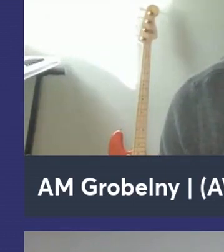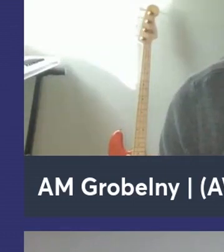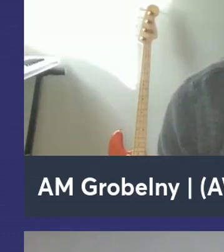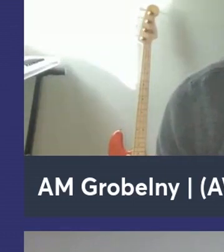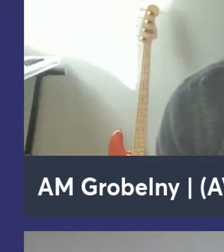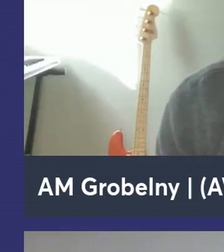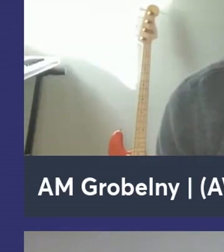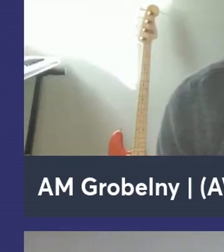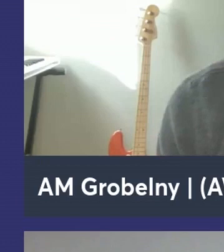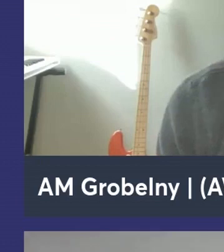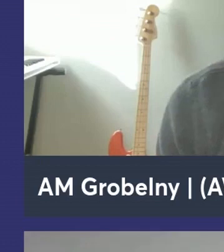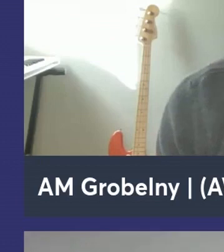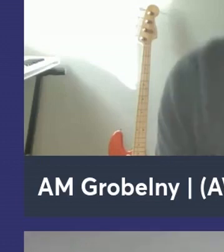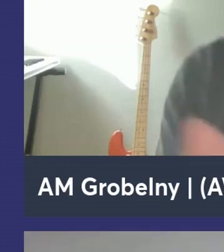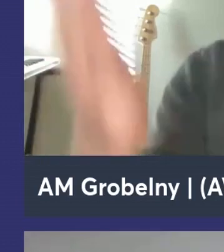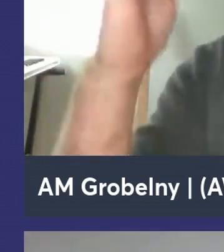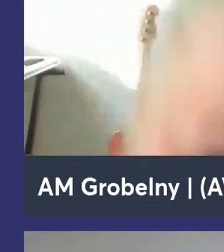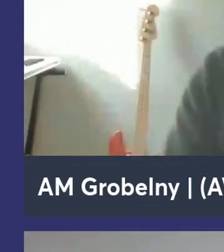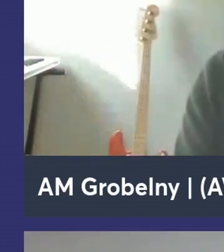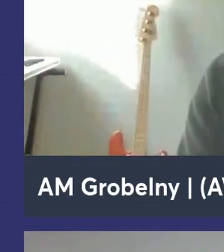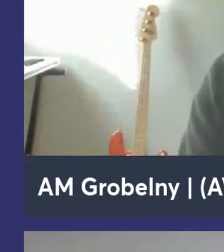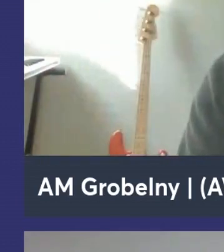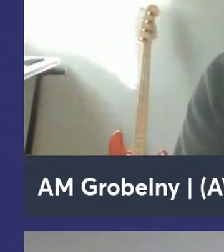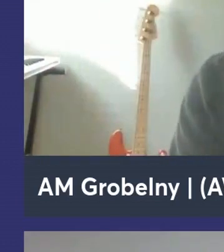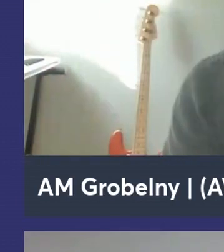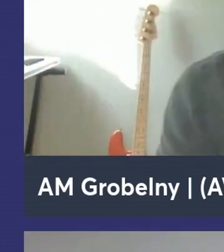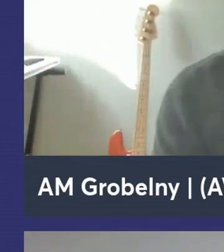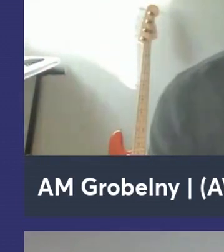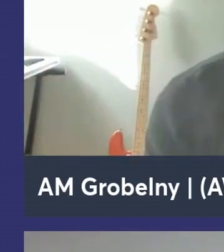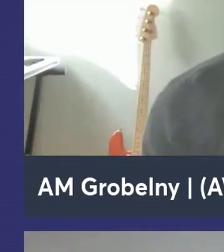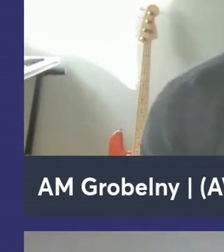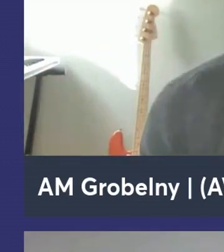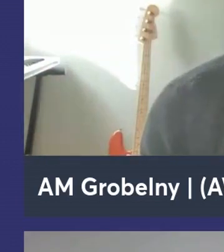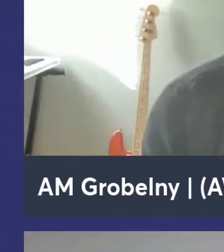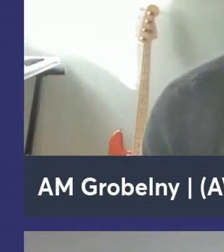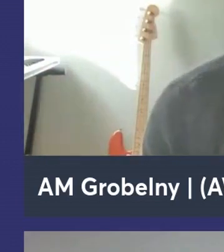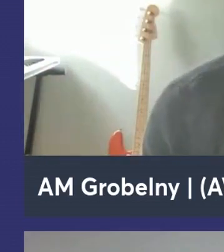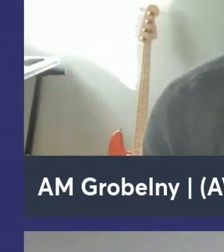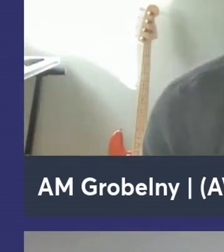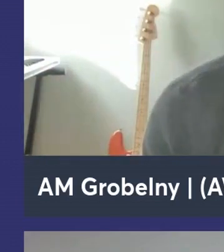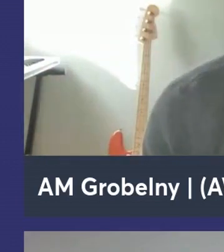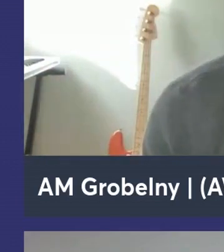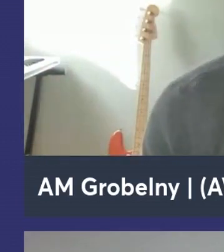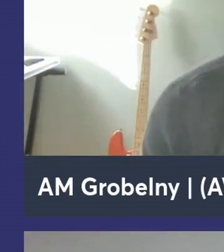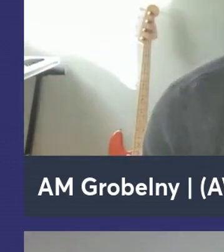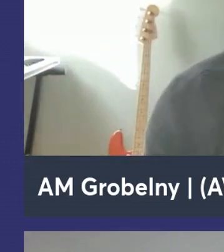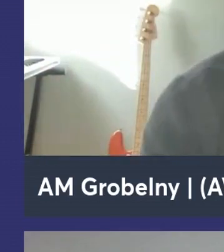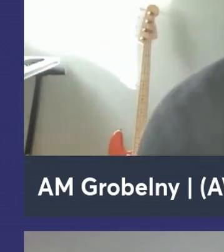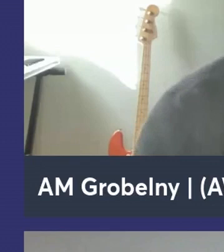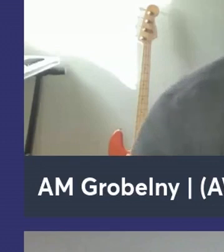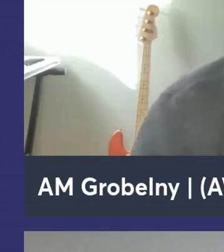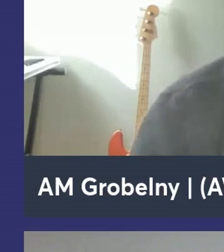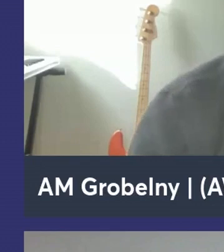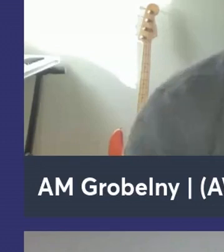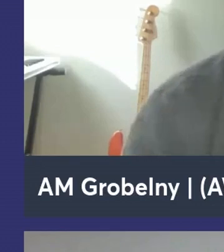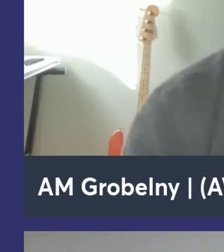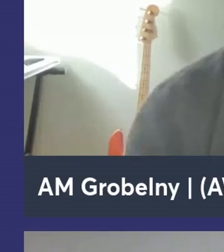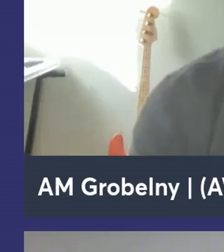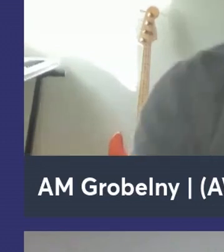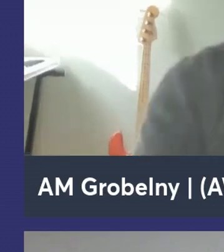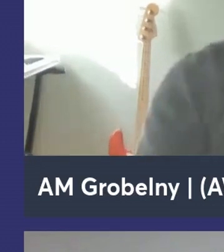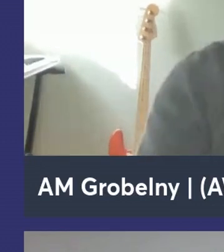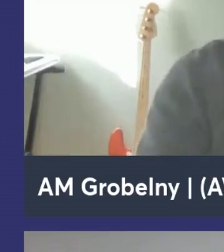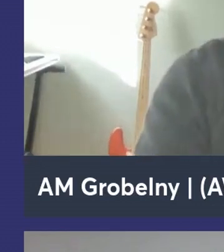it. Please introduce yourself to the audience. Tell us a bit about what you do here at AWS.